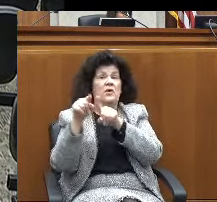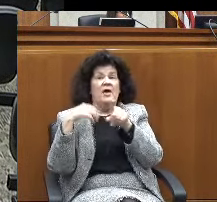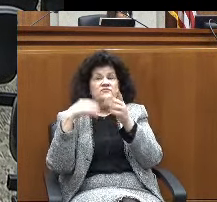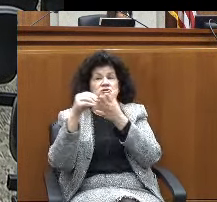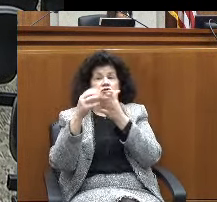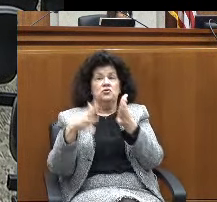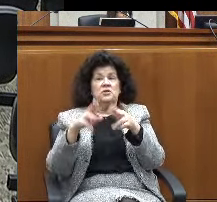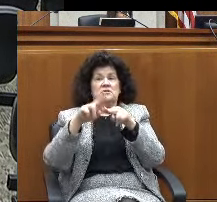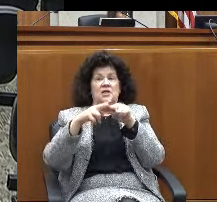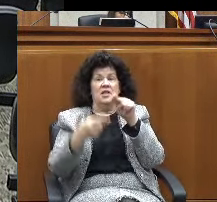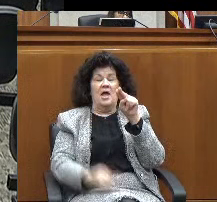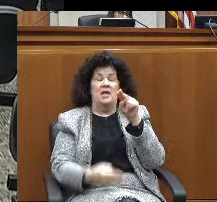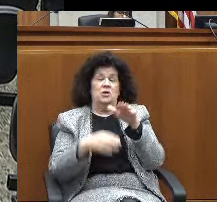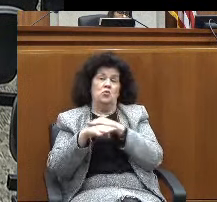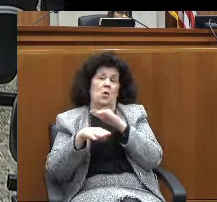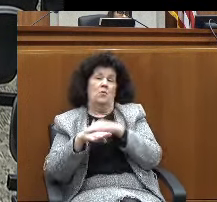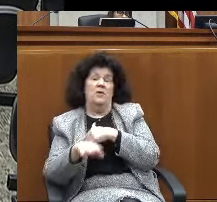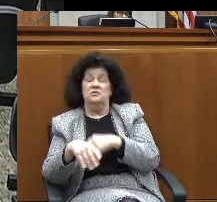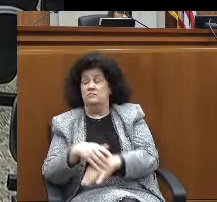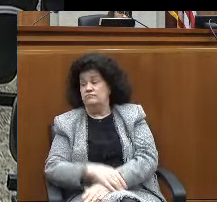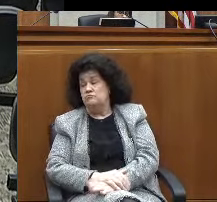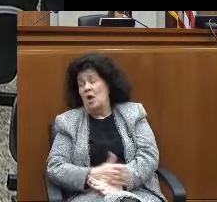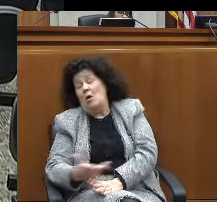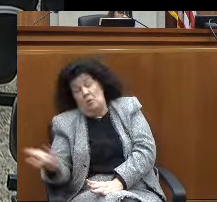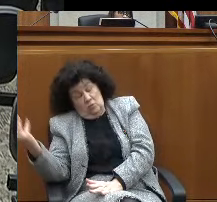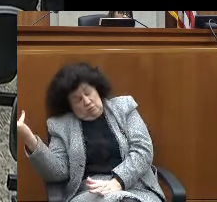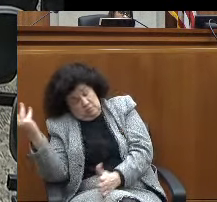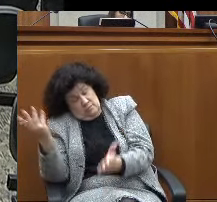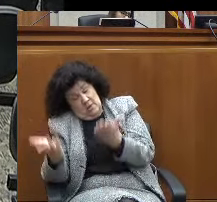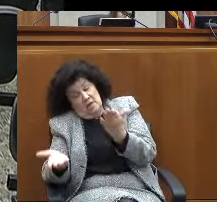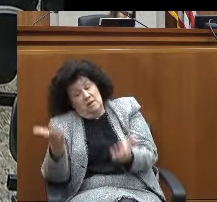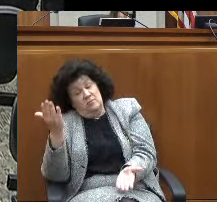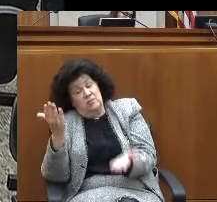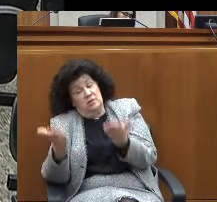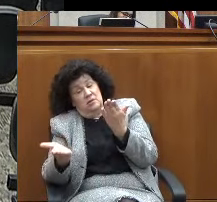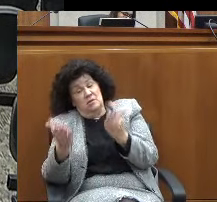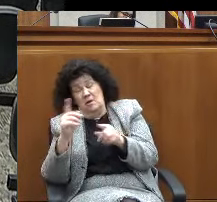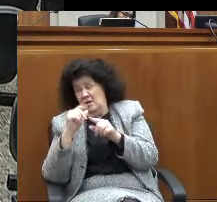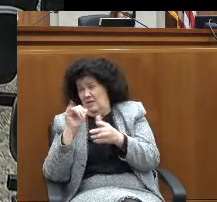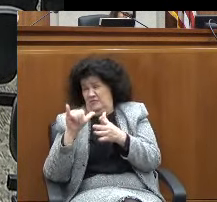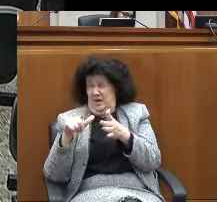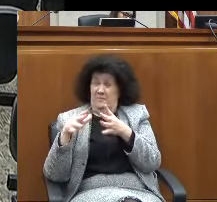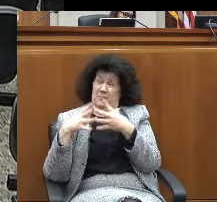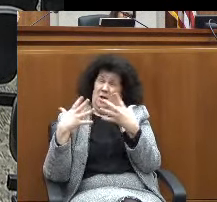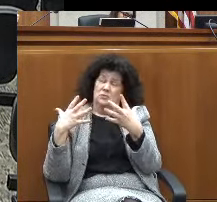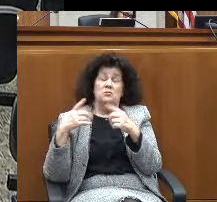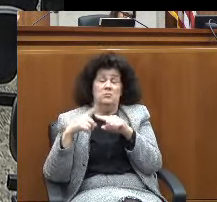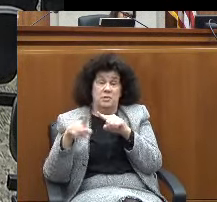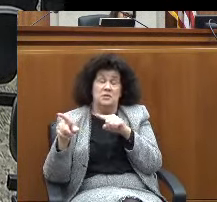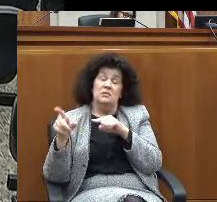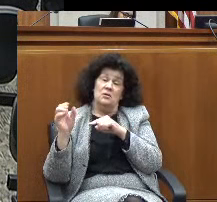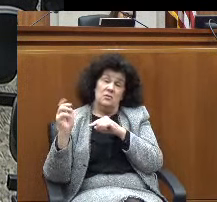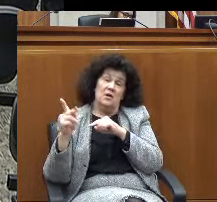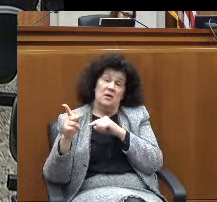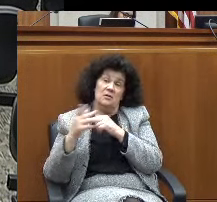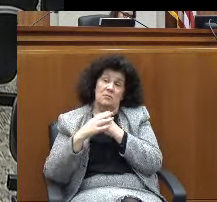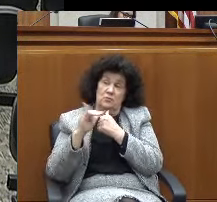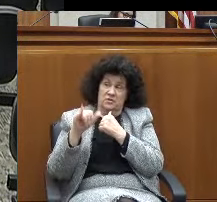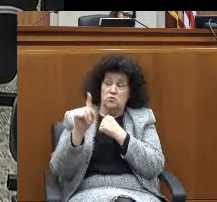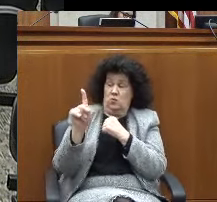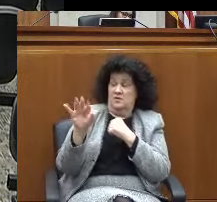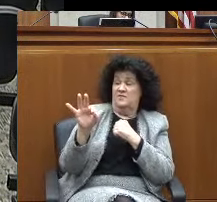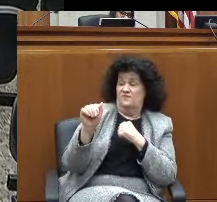students. That's a play. Okay, maybe so, but not to that extent, I didn't think. But that's one